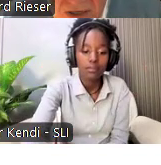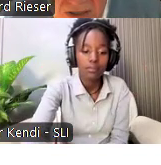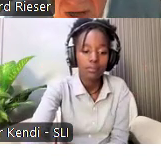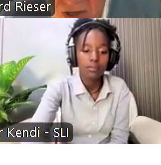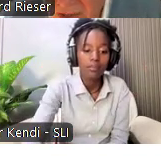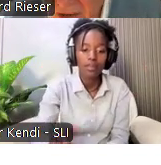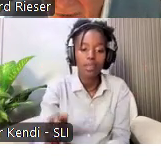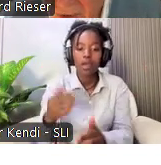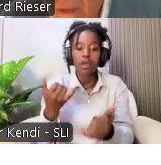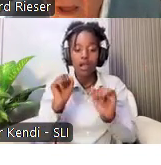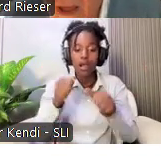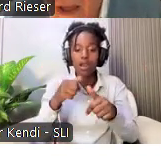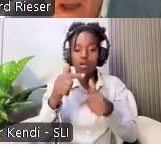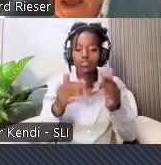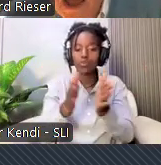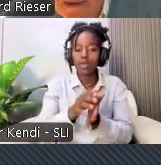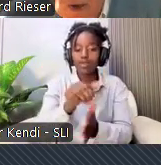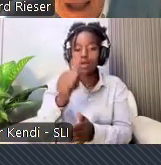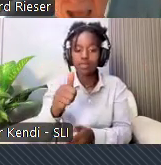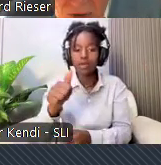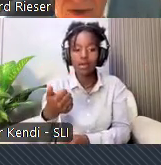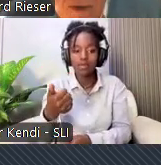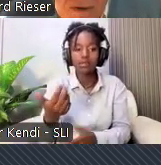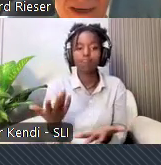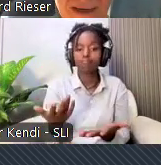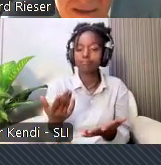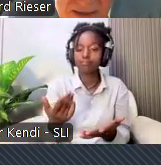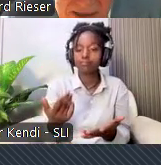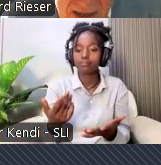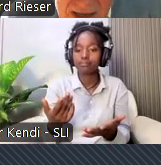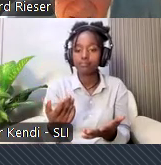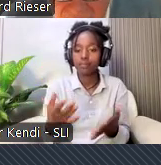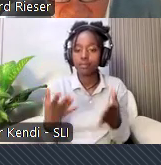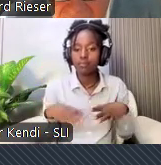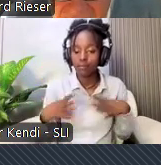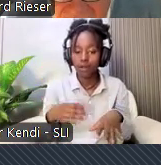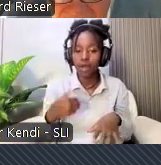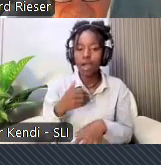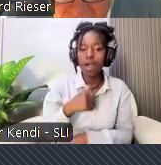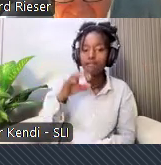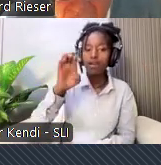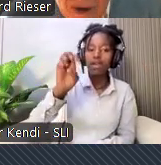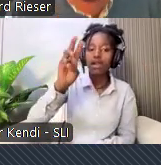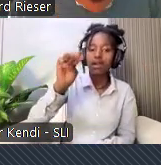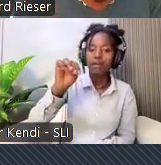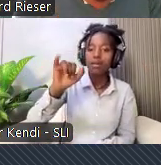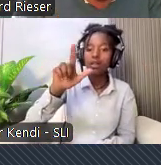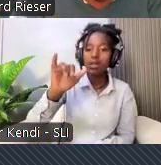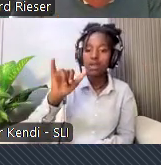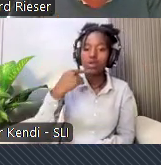have a presentation, I think, from Emile Gouws, who is the representative on